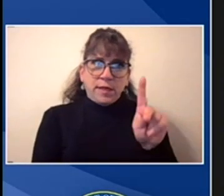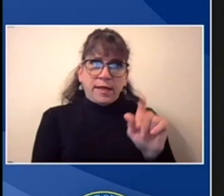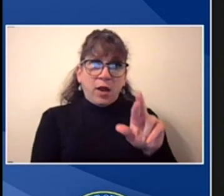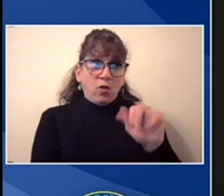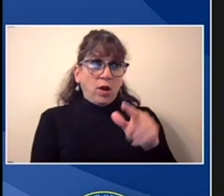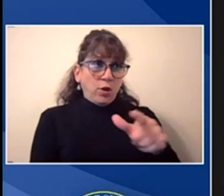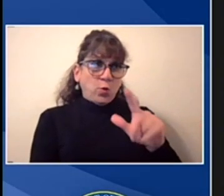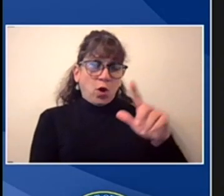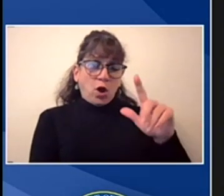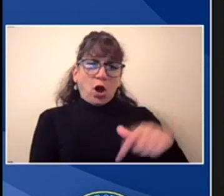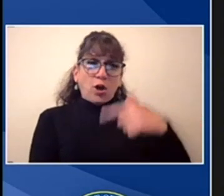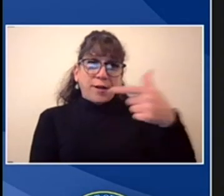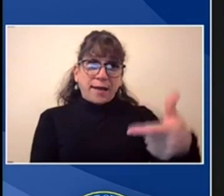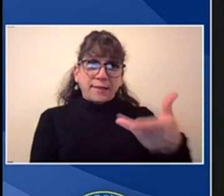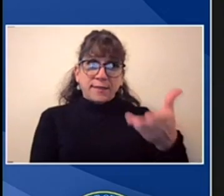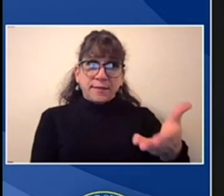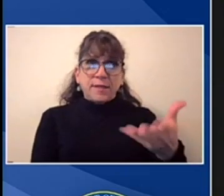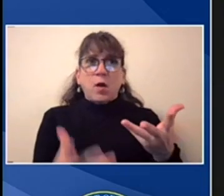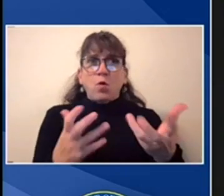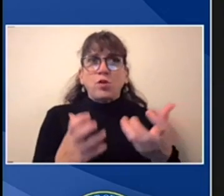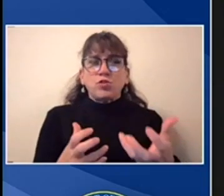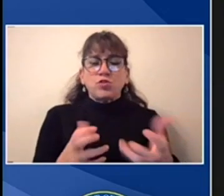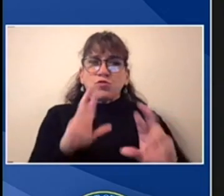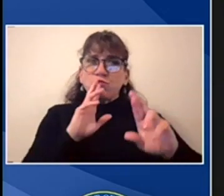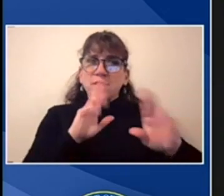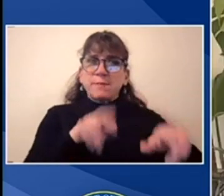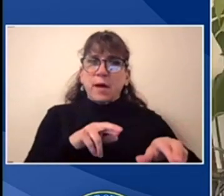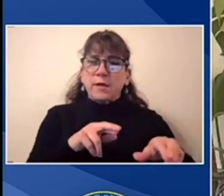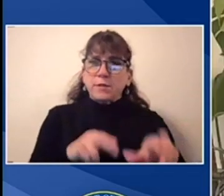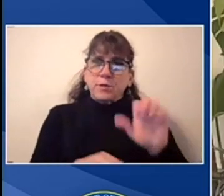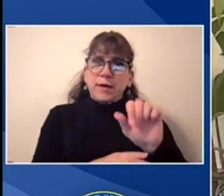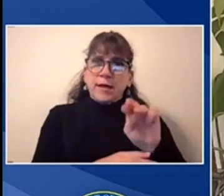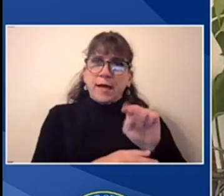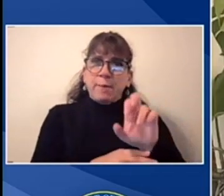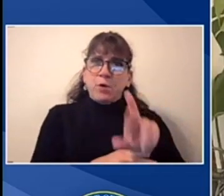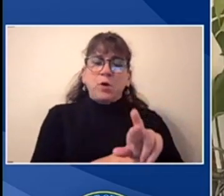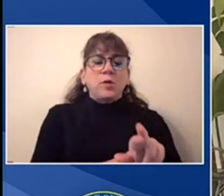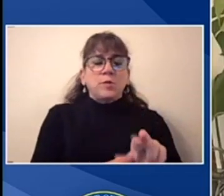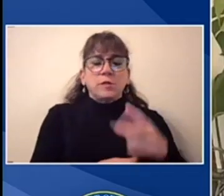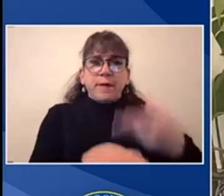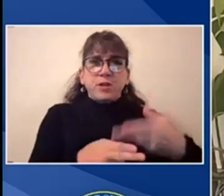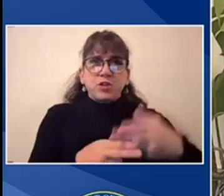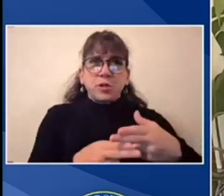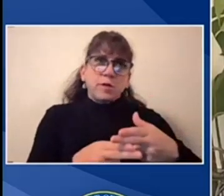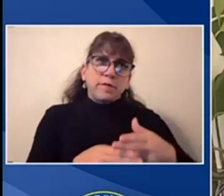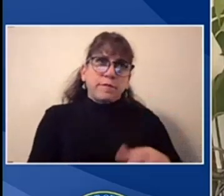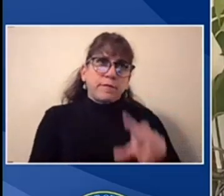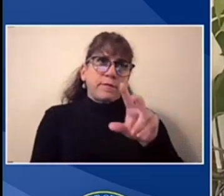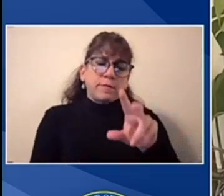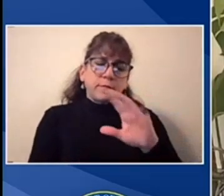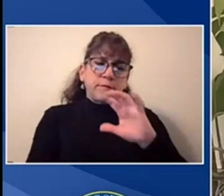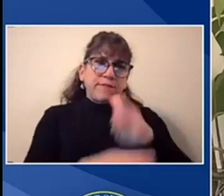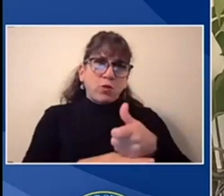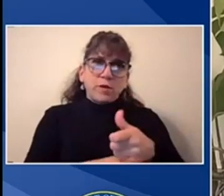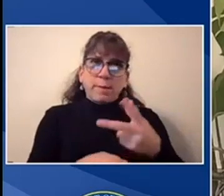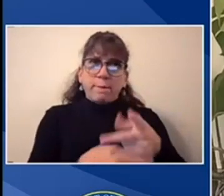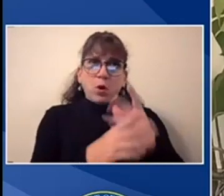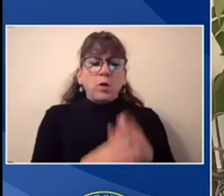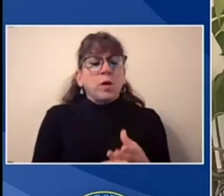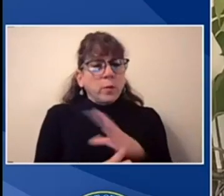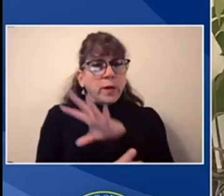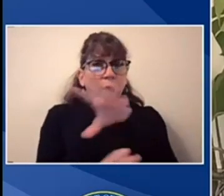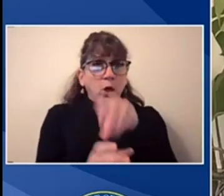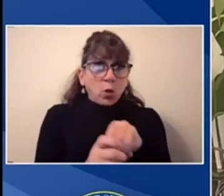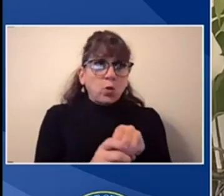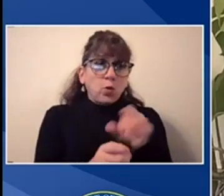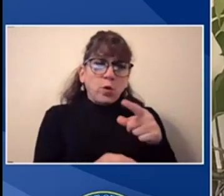next. I just want to respond to Amber's mention of defaulted borrowers. It's my reading of this provision that it would include defaulted